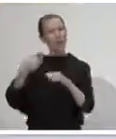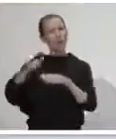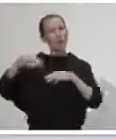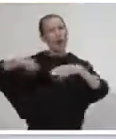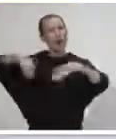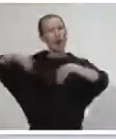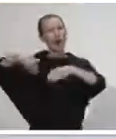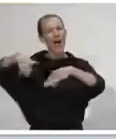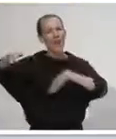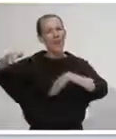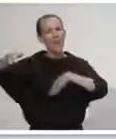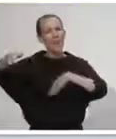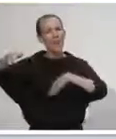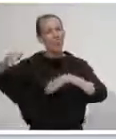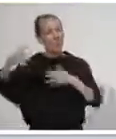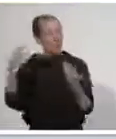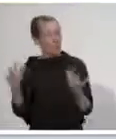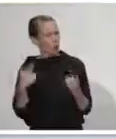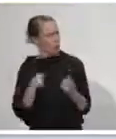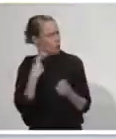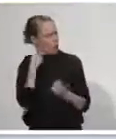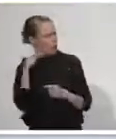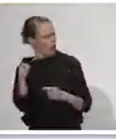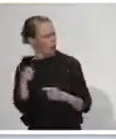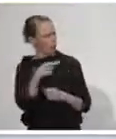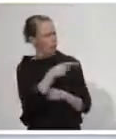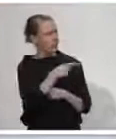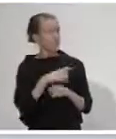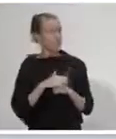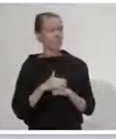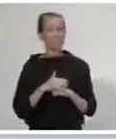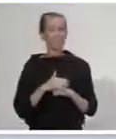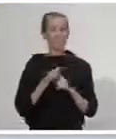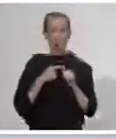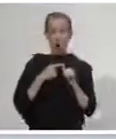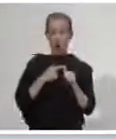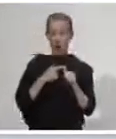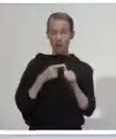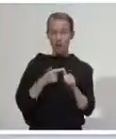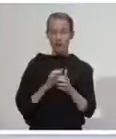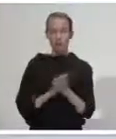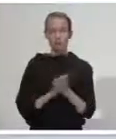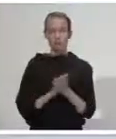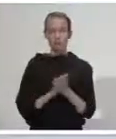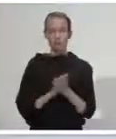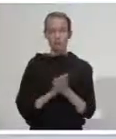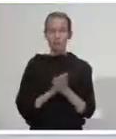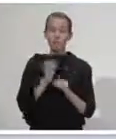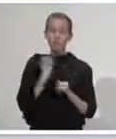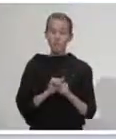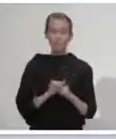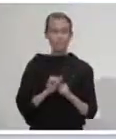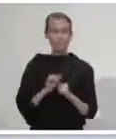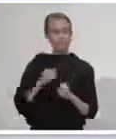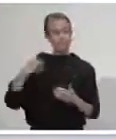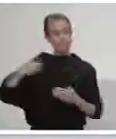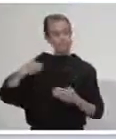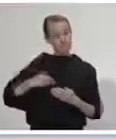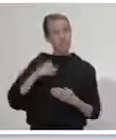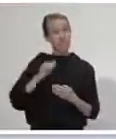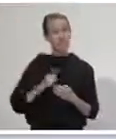the Gully? Yeah, well, look, we, of course, have seen a role for public-private partnerships